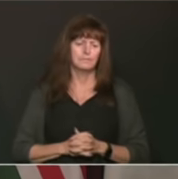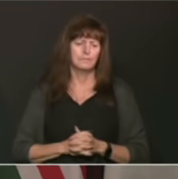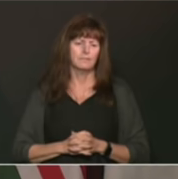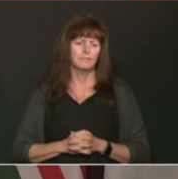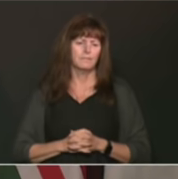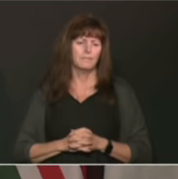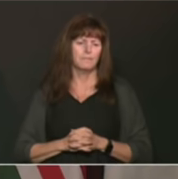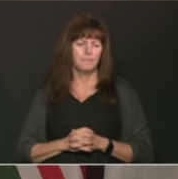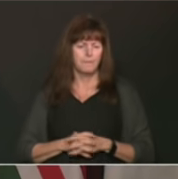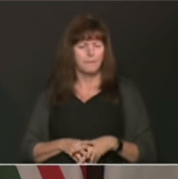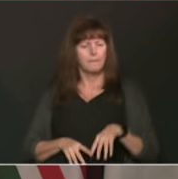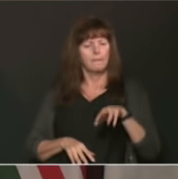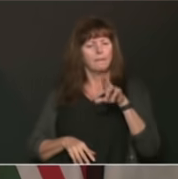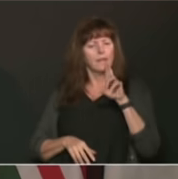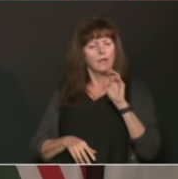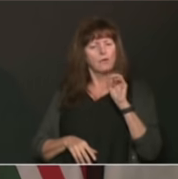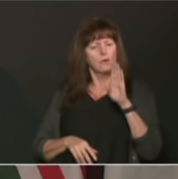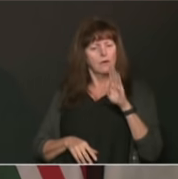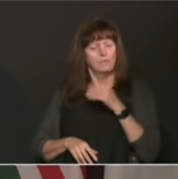the Toronto Star. Please go ahead.